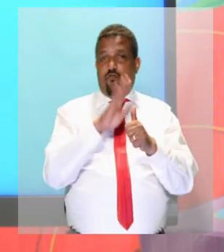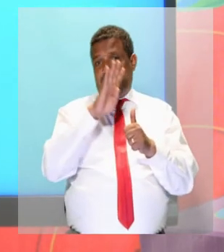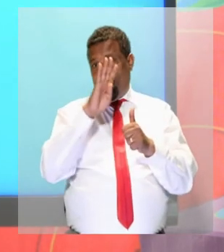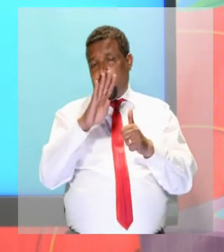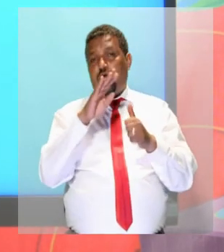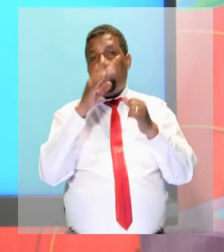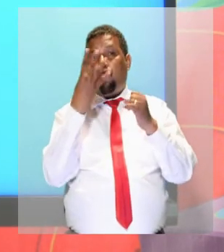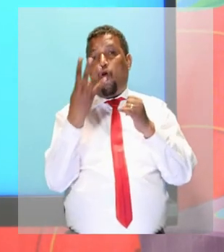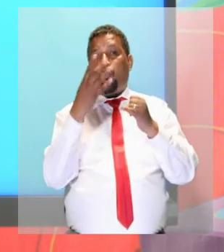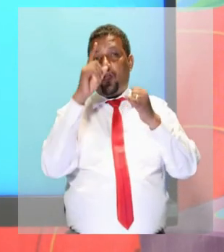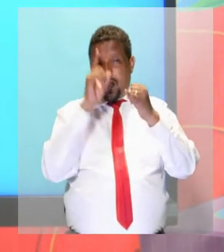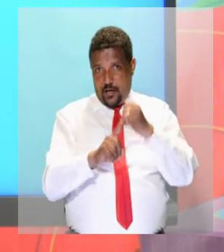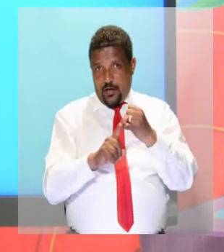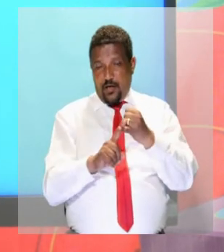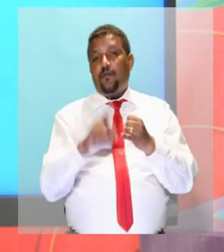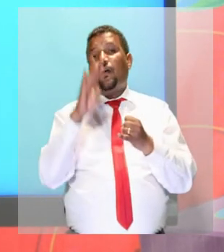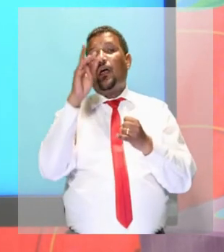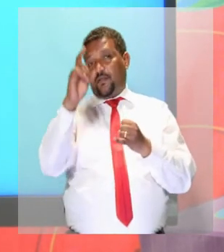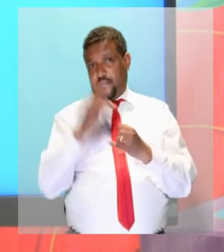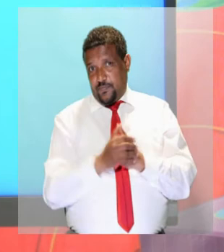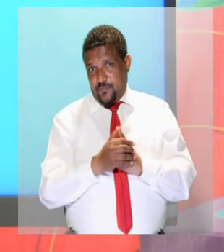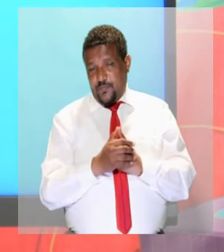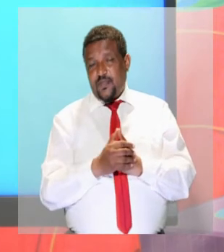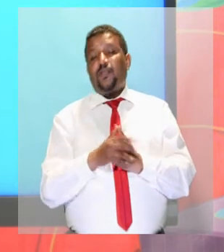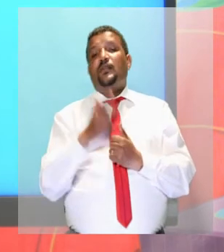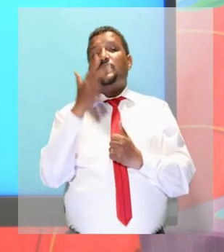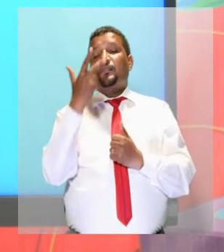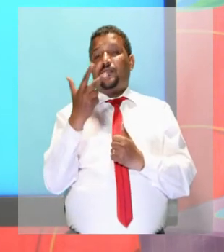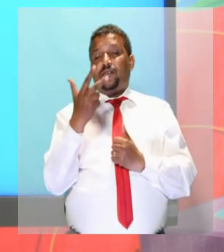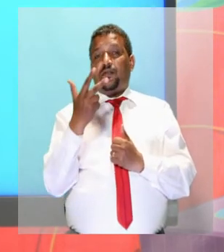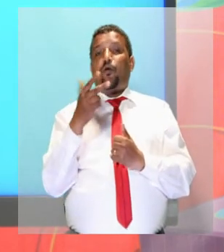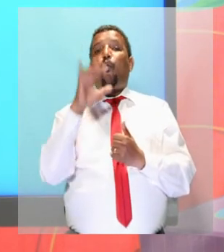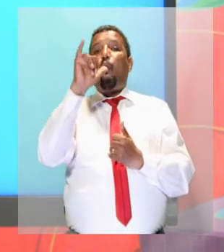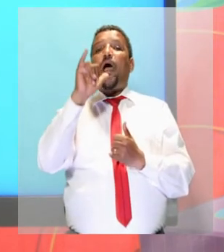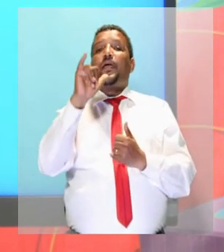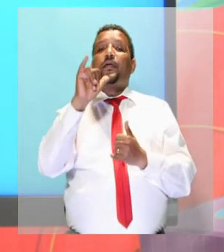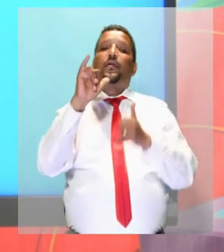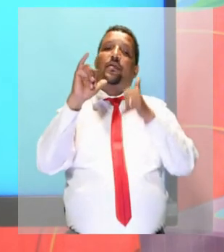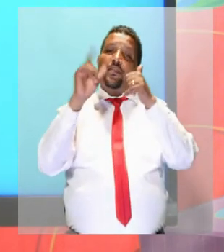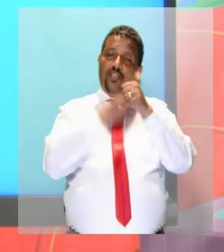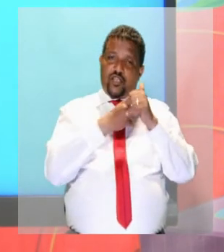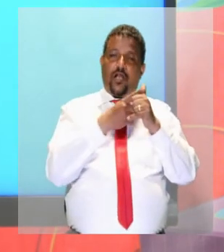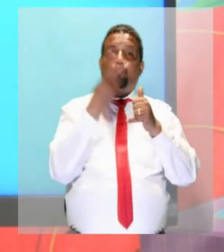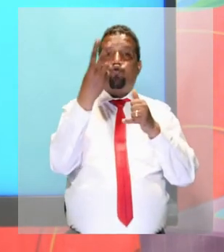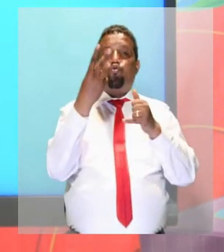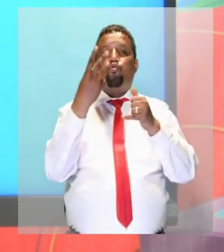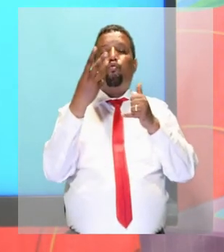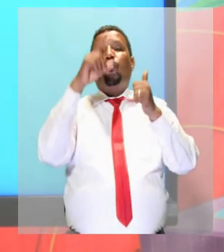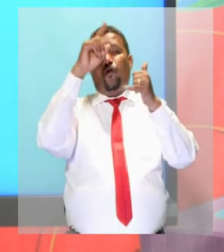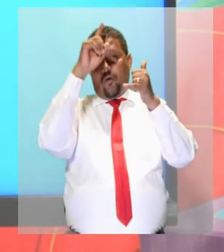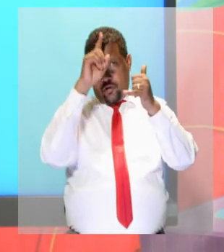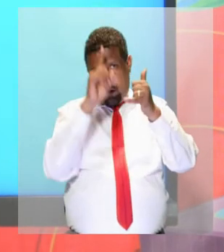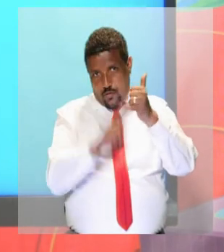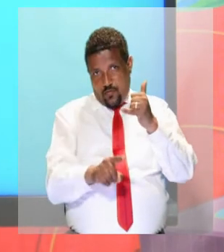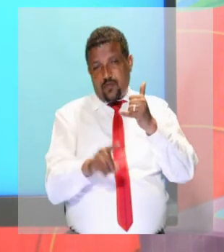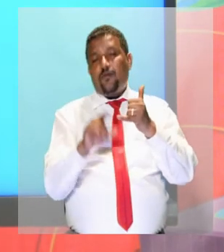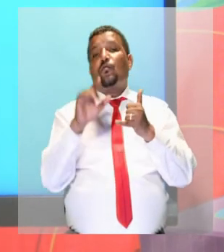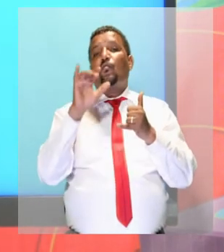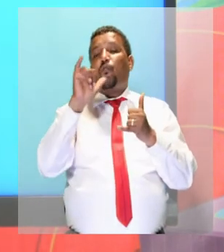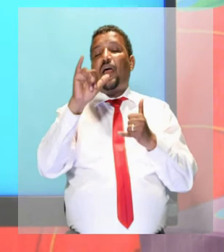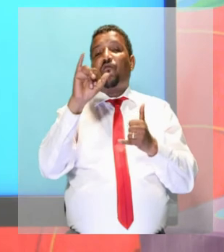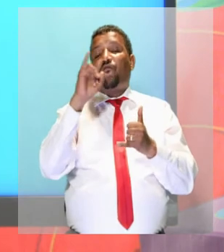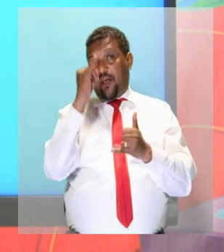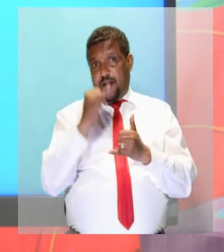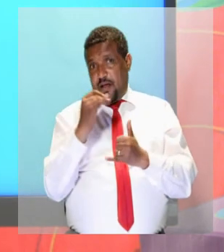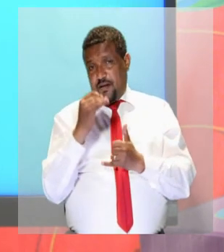final, and let's take this 3 as y initial and this 2 as y final. And then